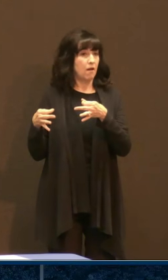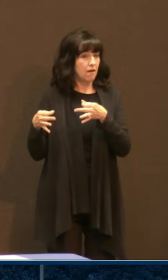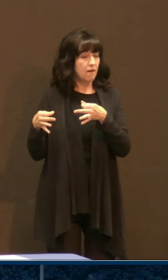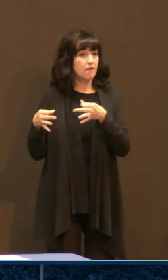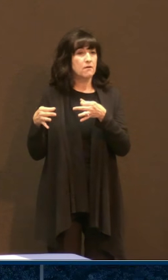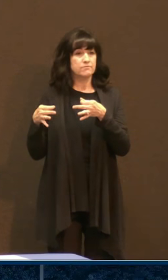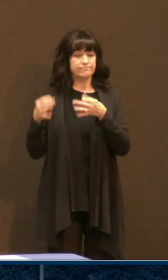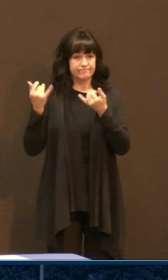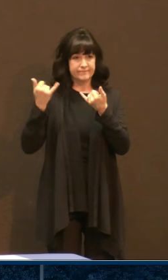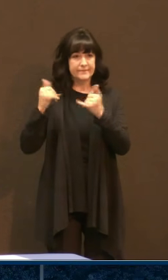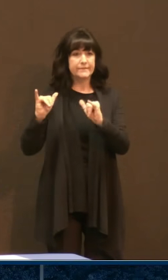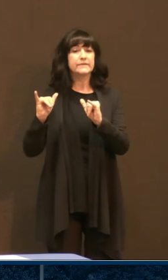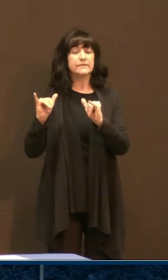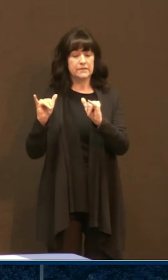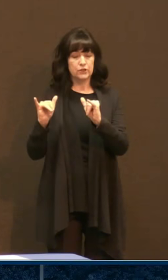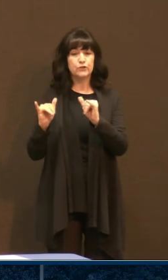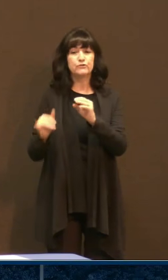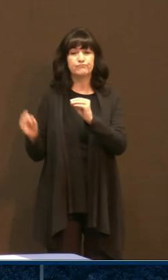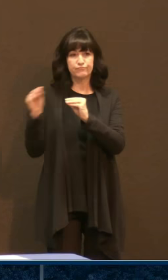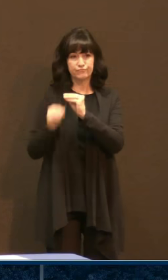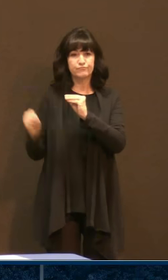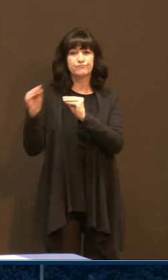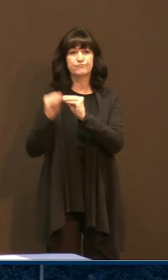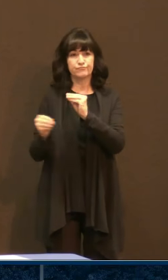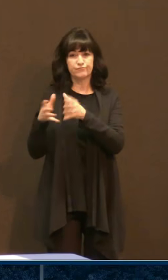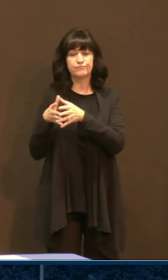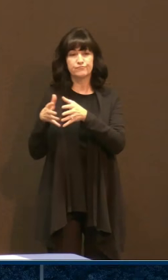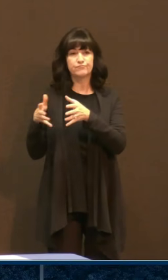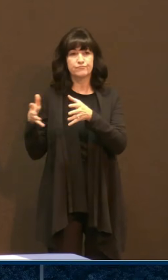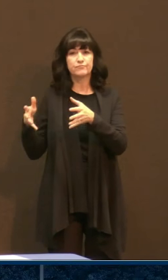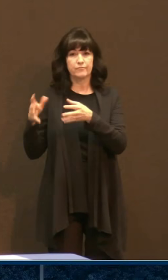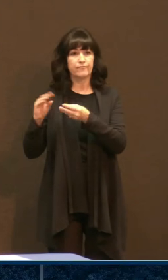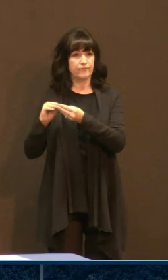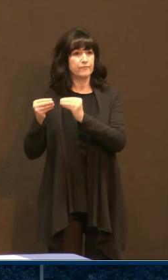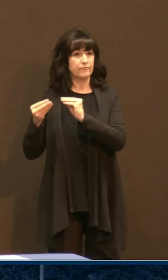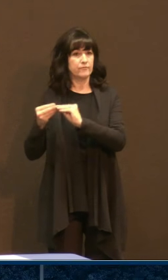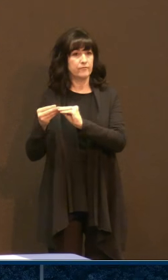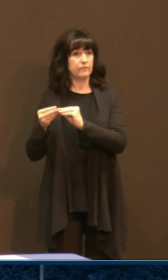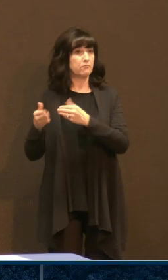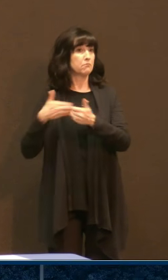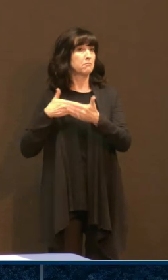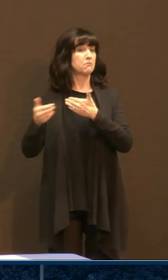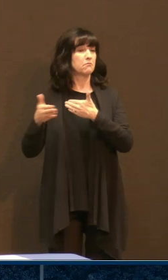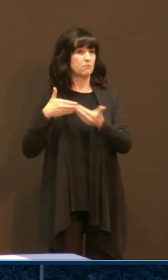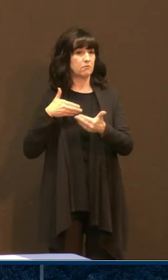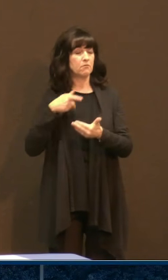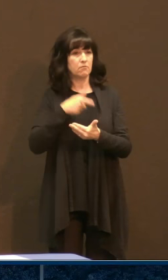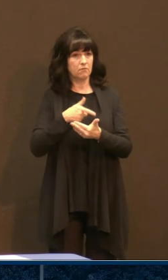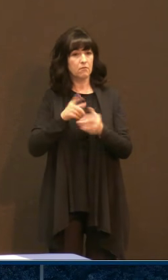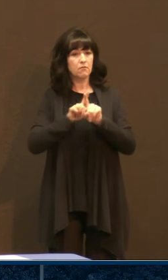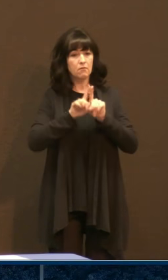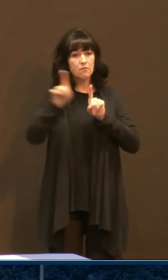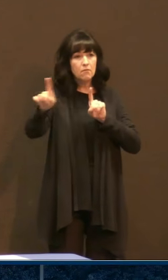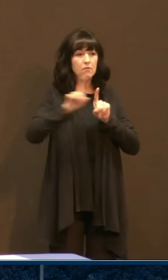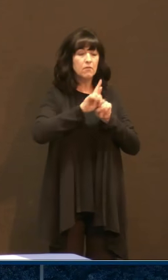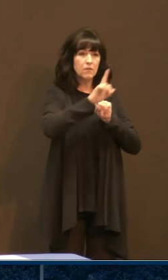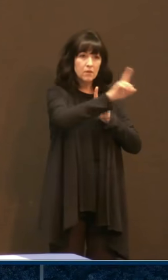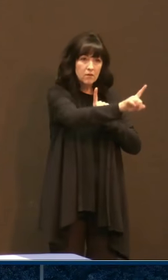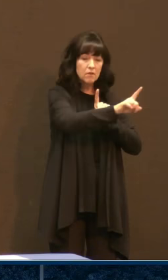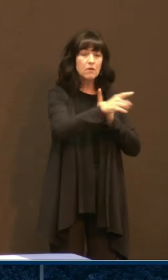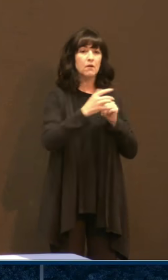these mitigation and social distancing measures had been put in place. So as the governor was